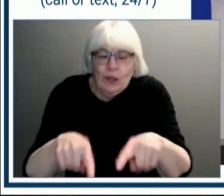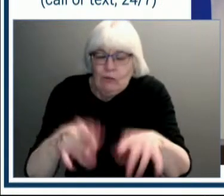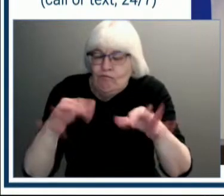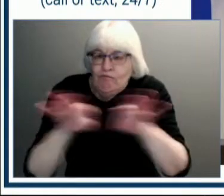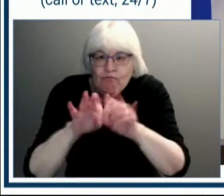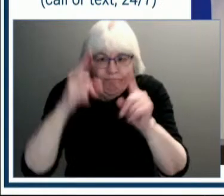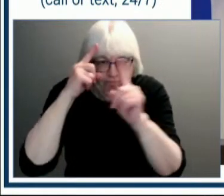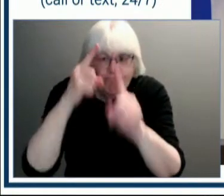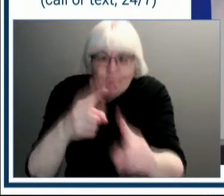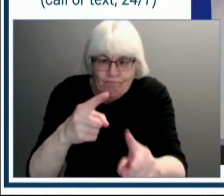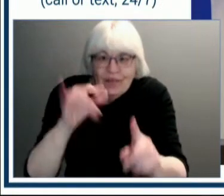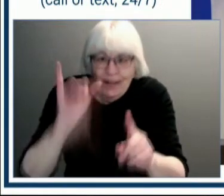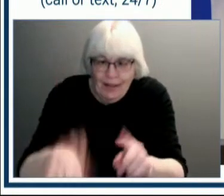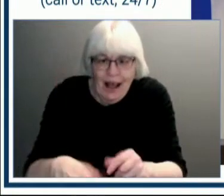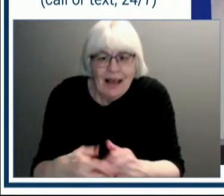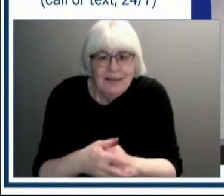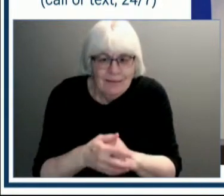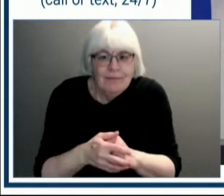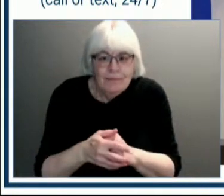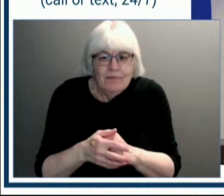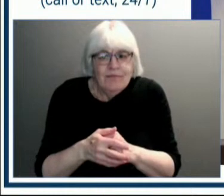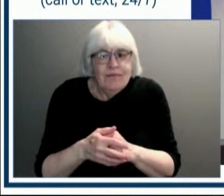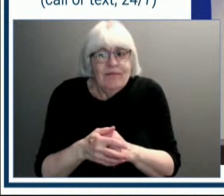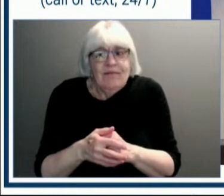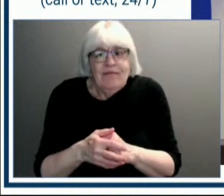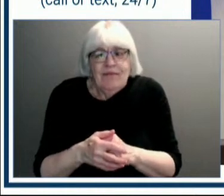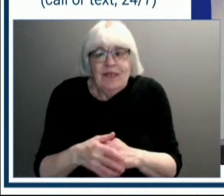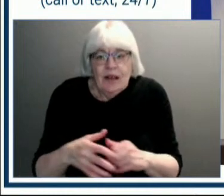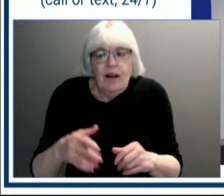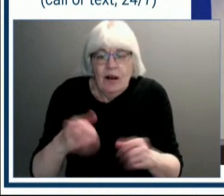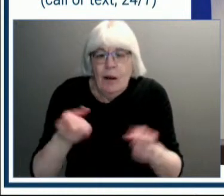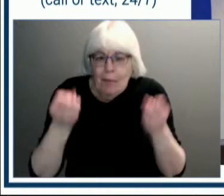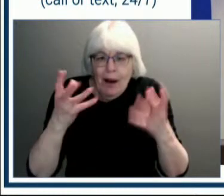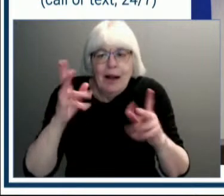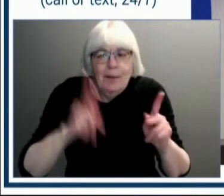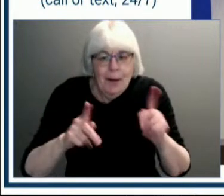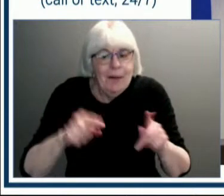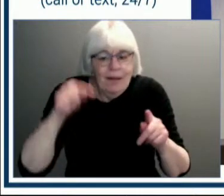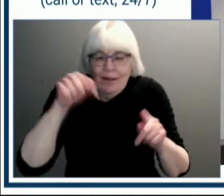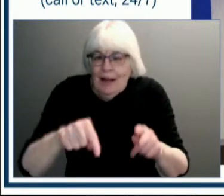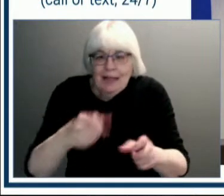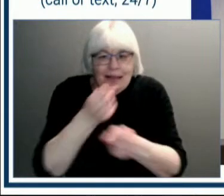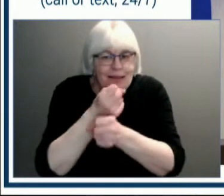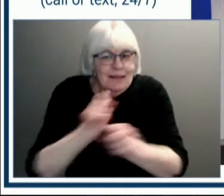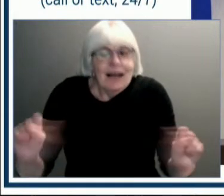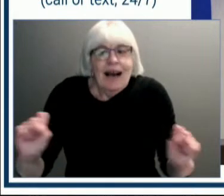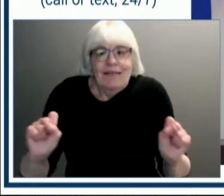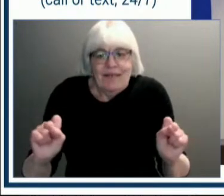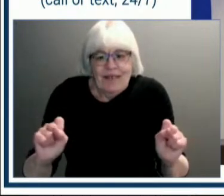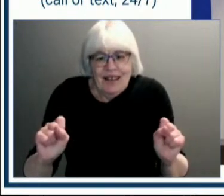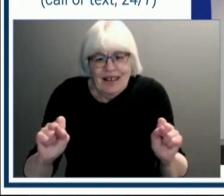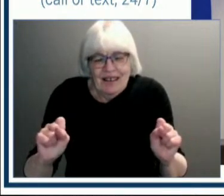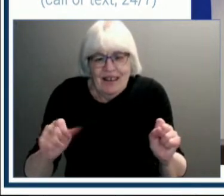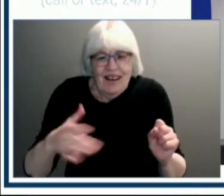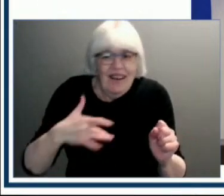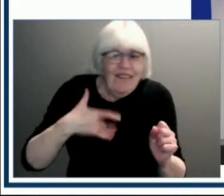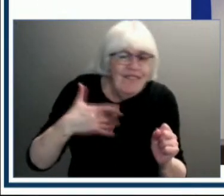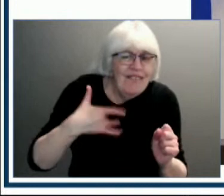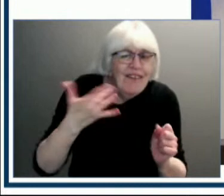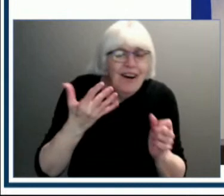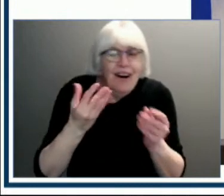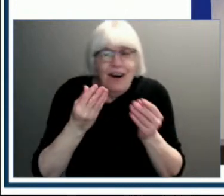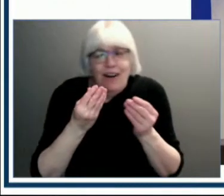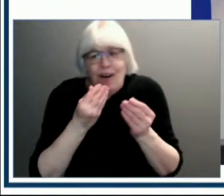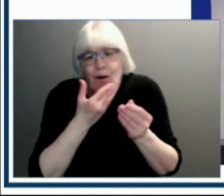Nova Scotians, school is the place where kids are safe. It's the place where kids are warm. It's even the place where they get their